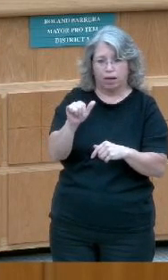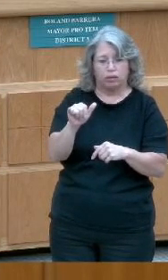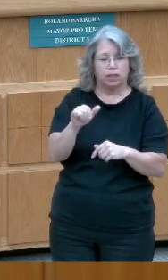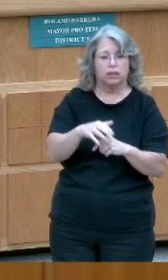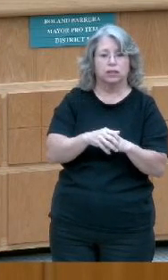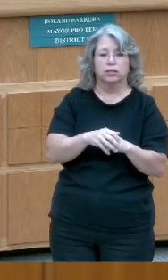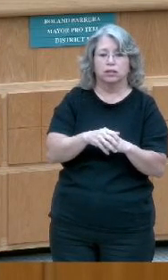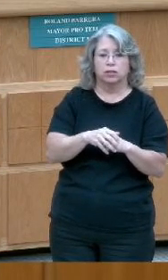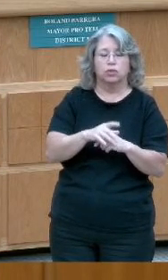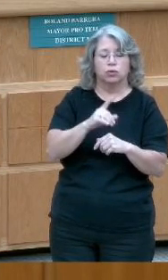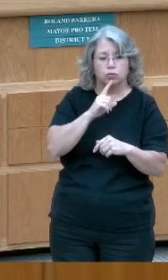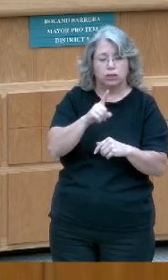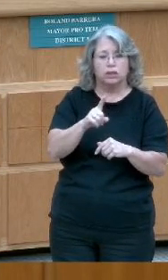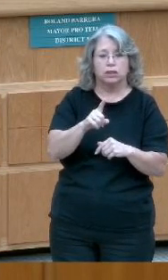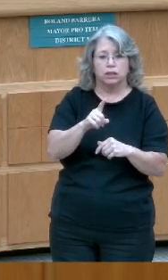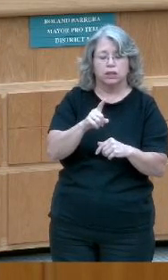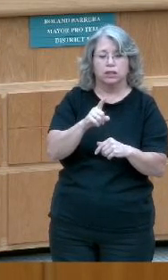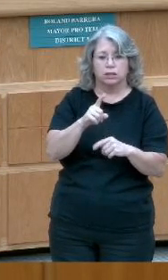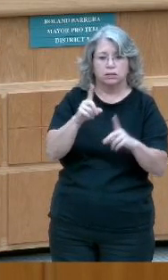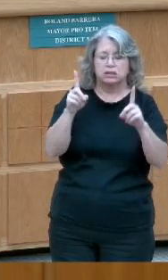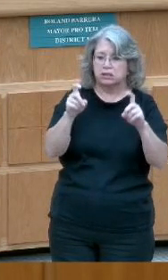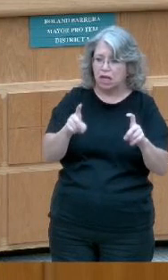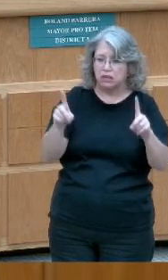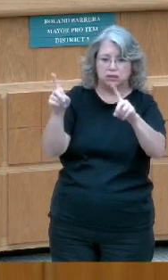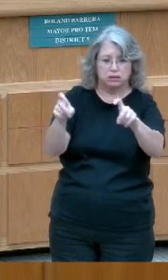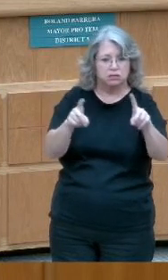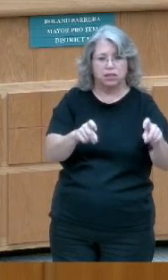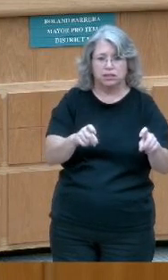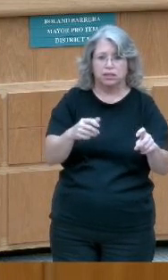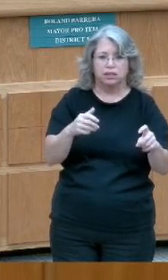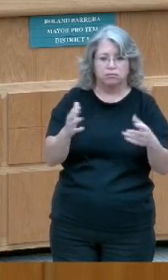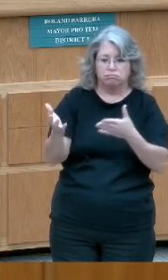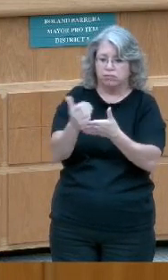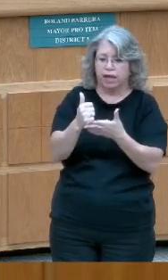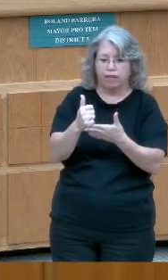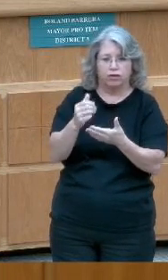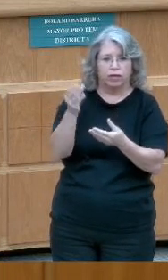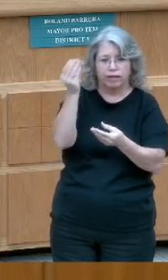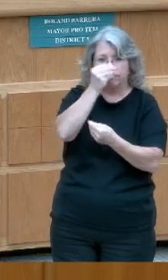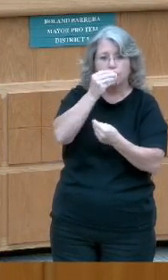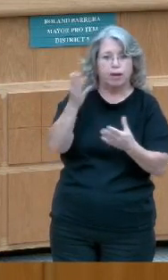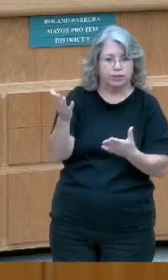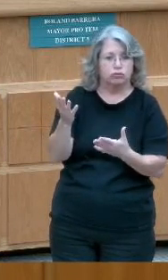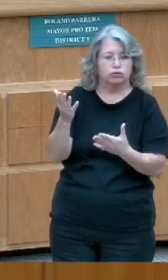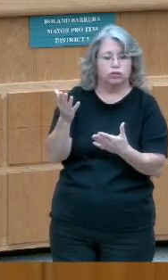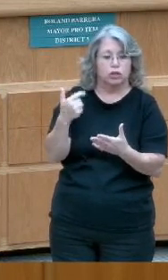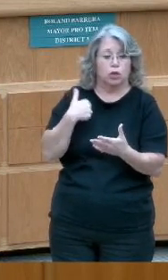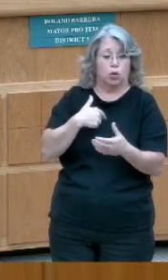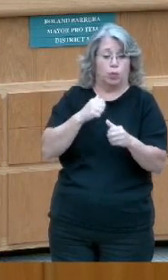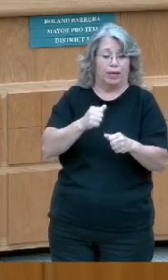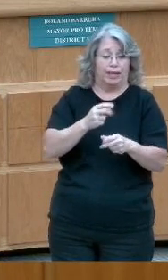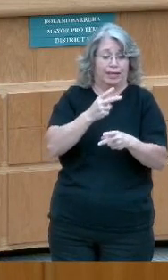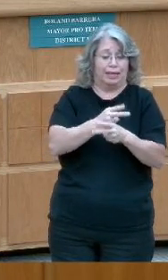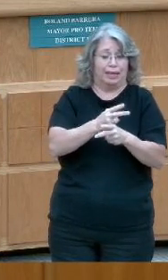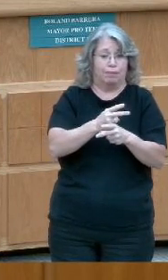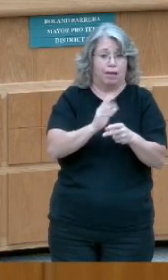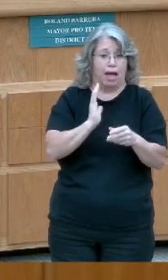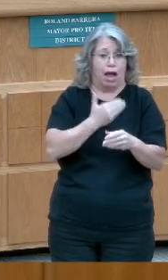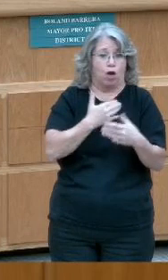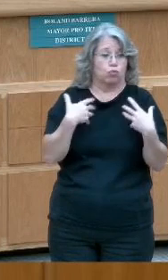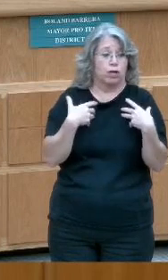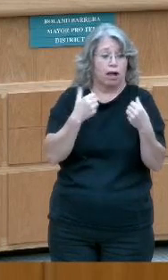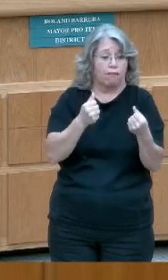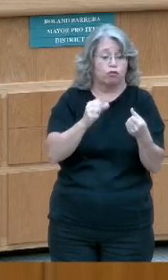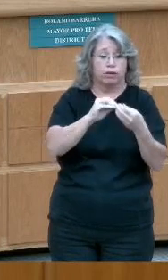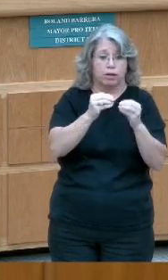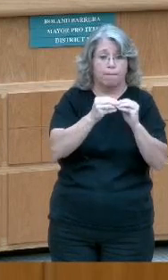the information that they need in order to make certain that we can keep our recovery moving forward. And